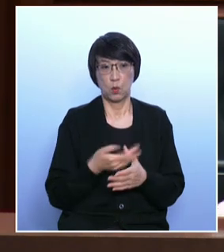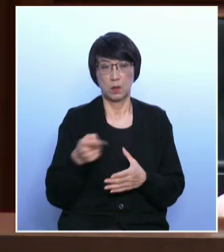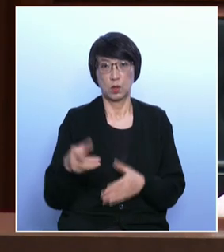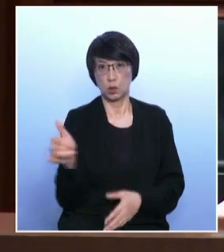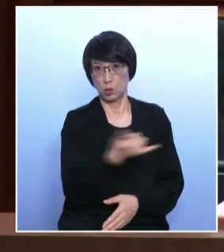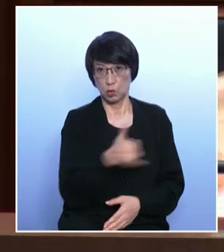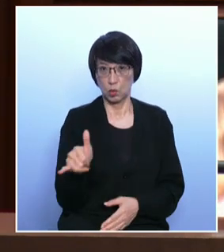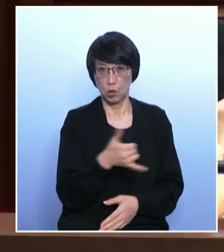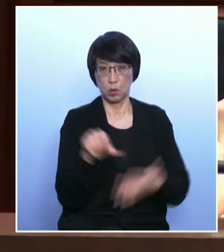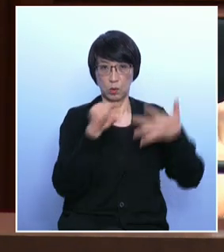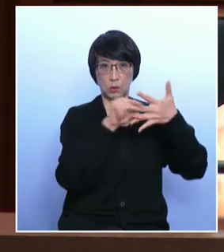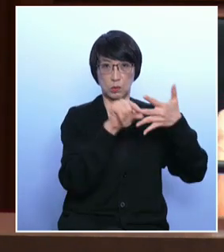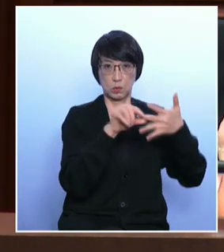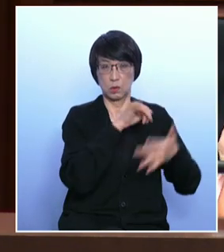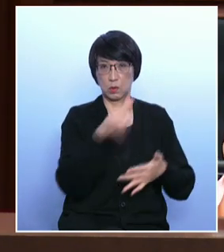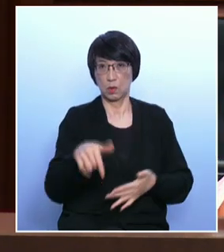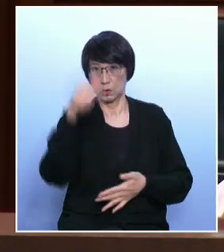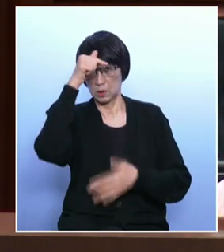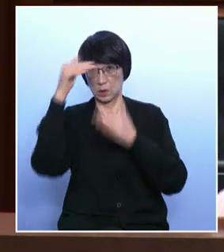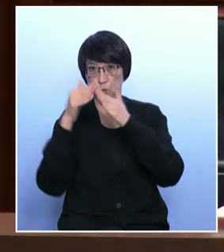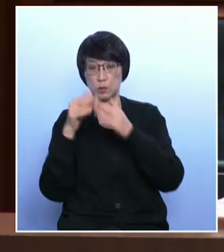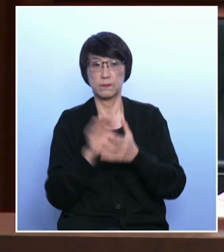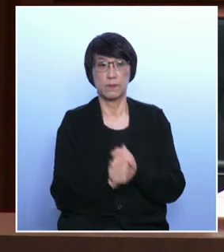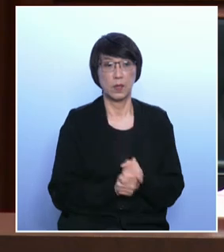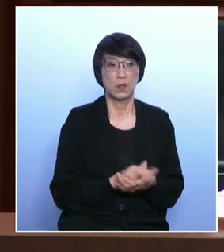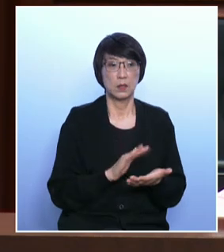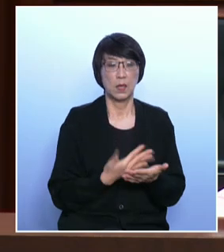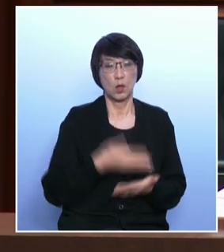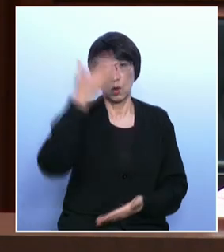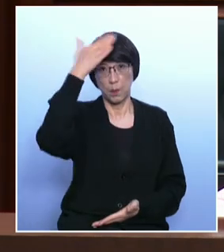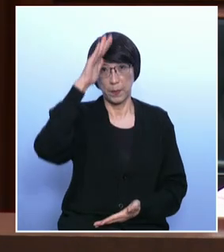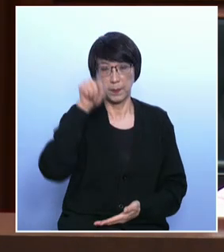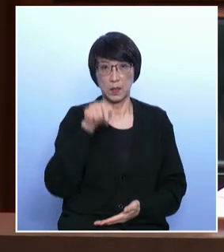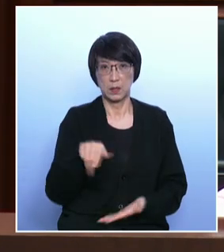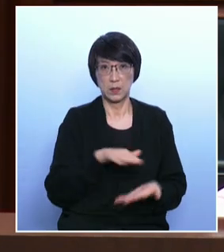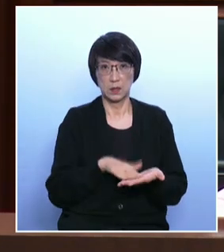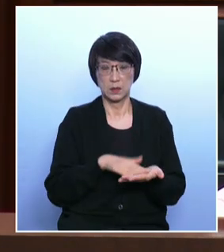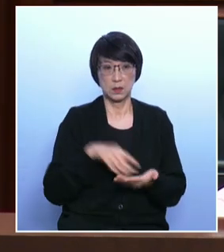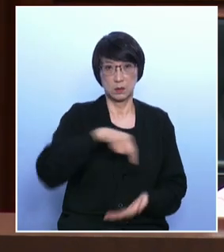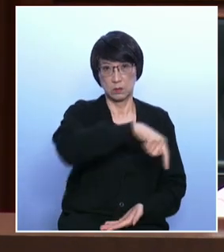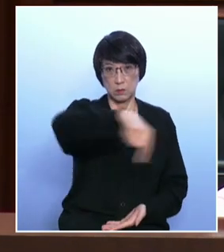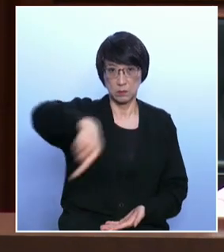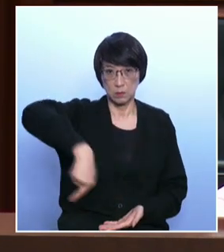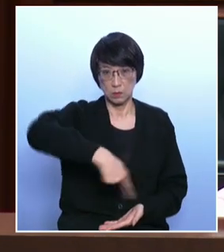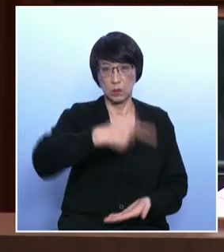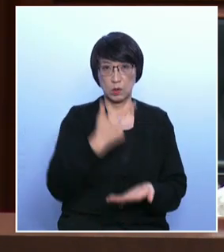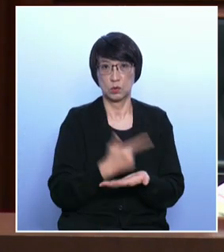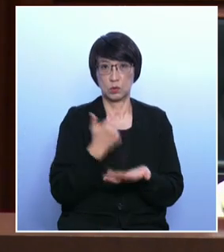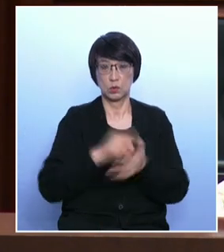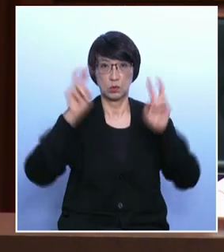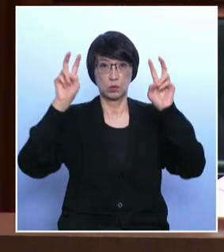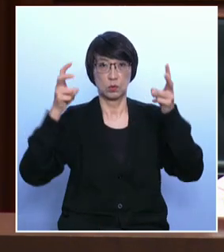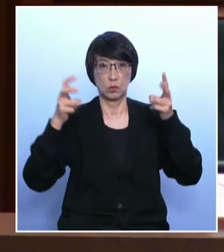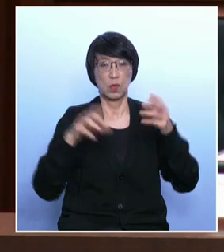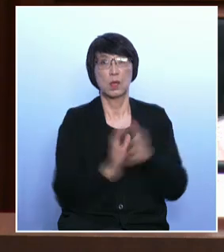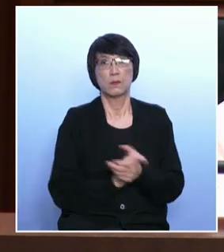So there isn't much impact on local traffic in Kennedy Town. But I understand this is an